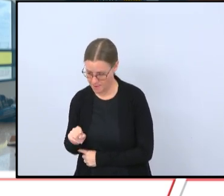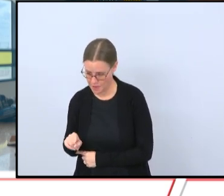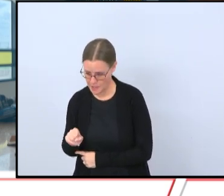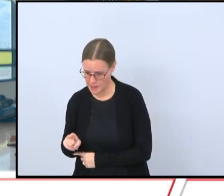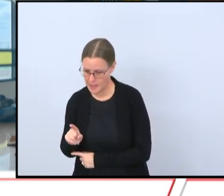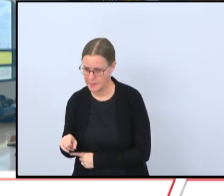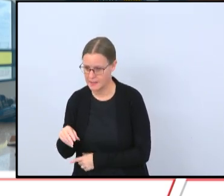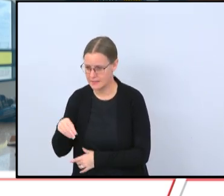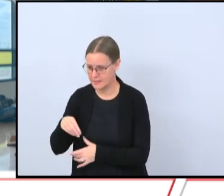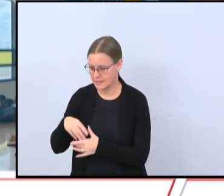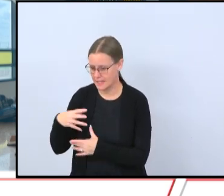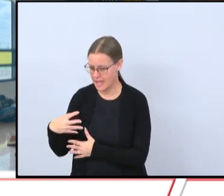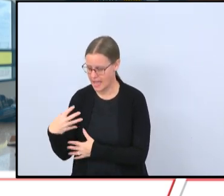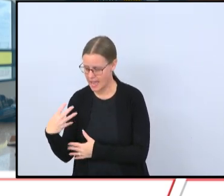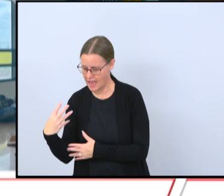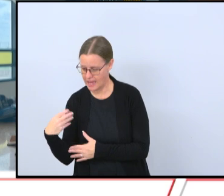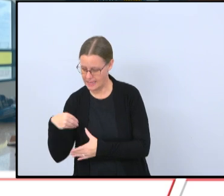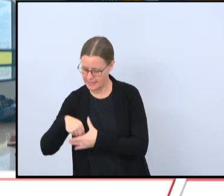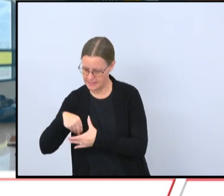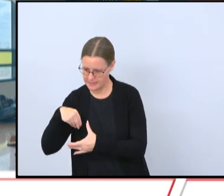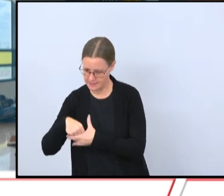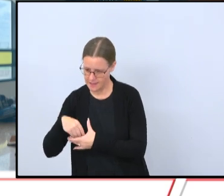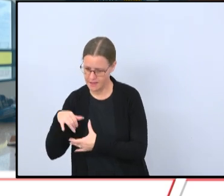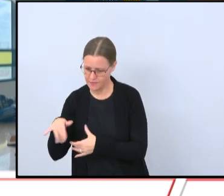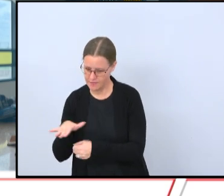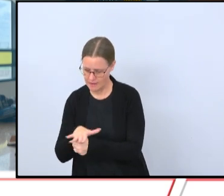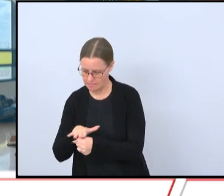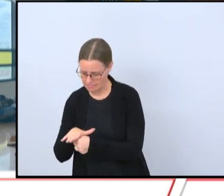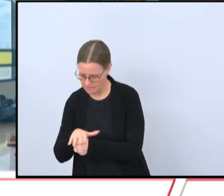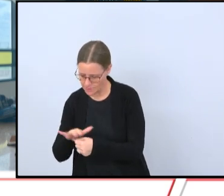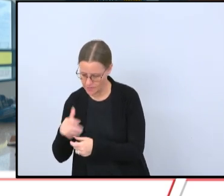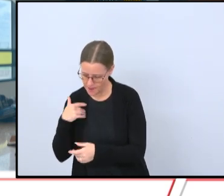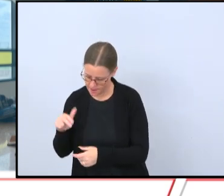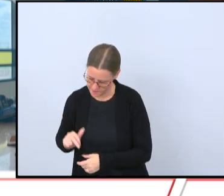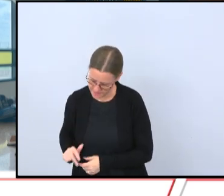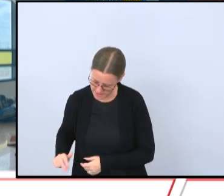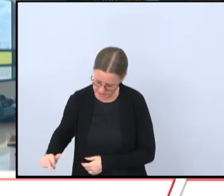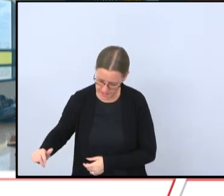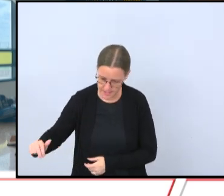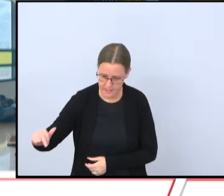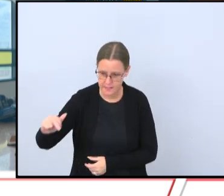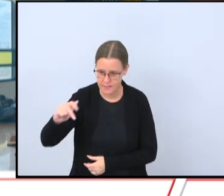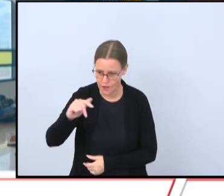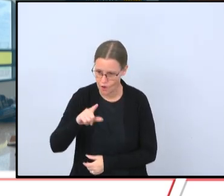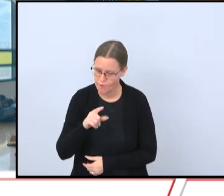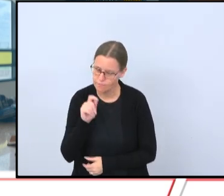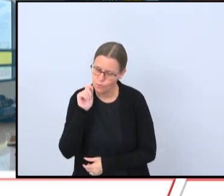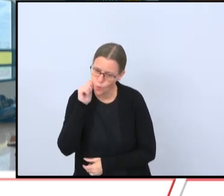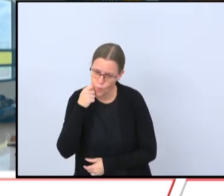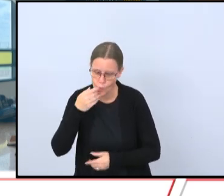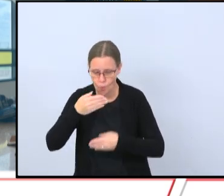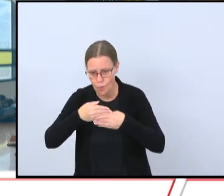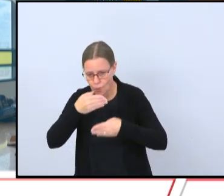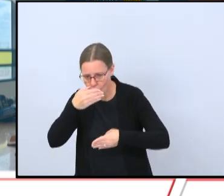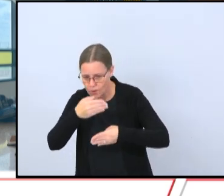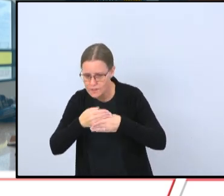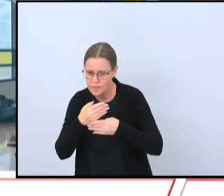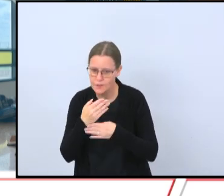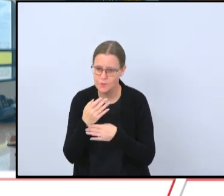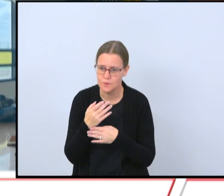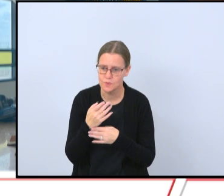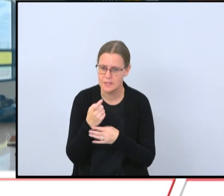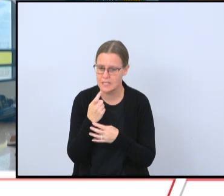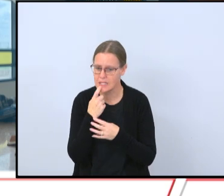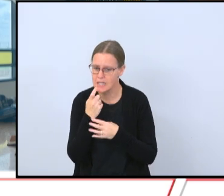that outdoor presentation area is, which is also our monumental stair. And it has those really cool windows with the stained glass